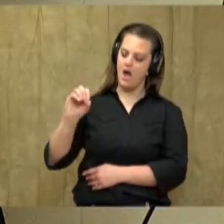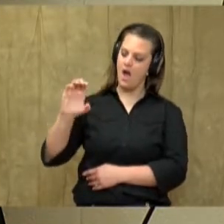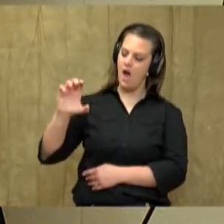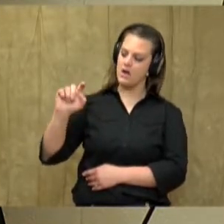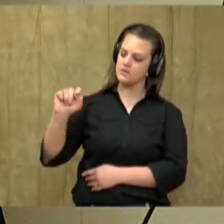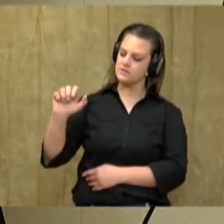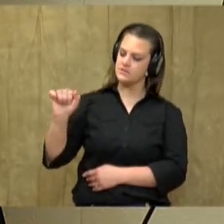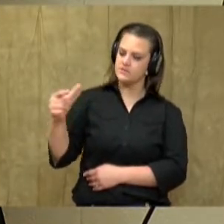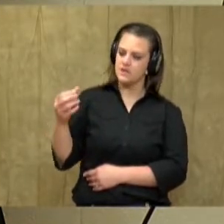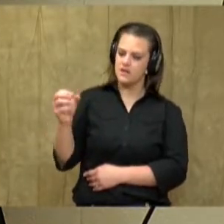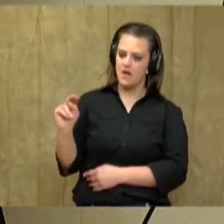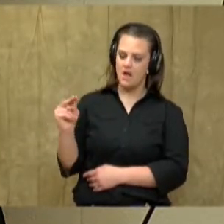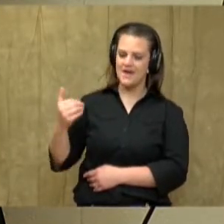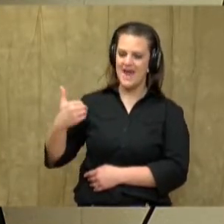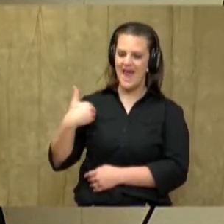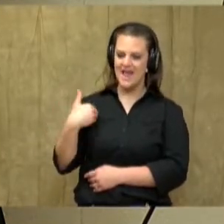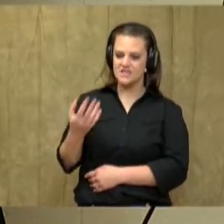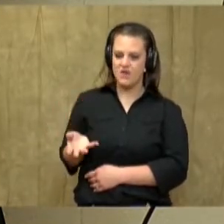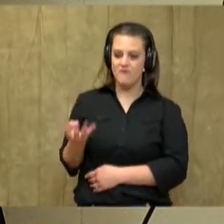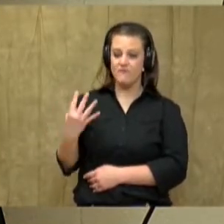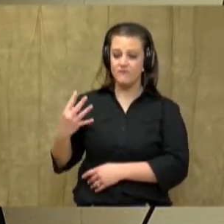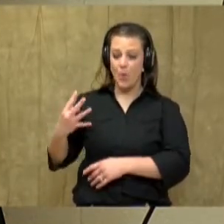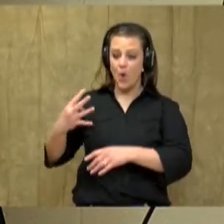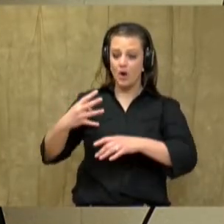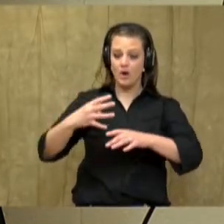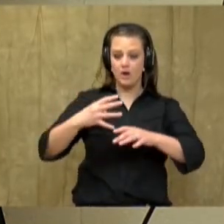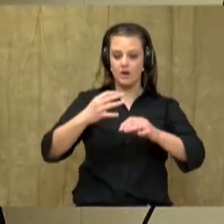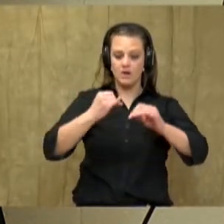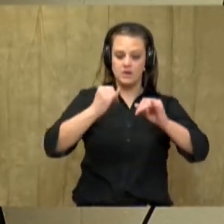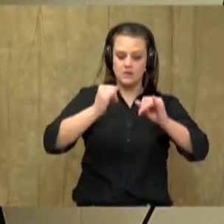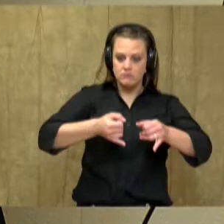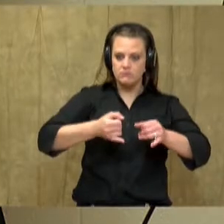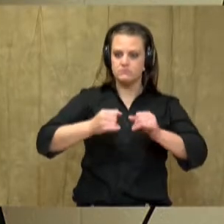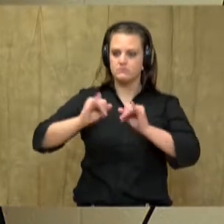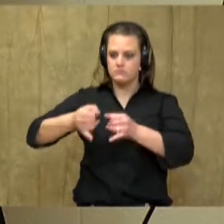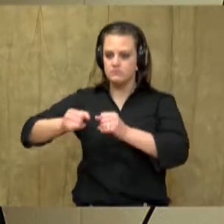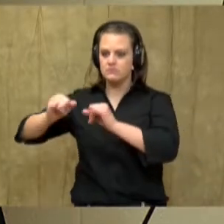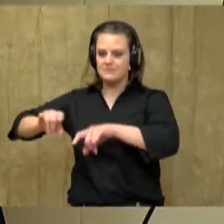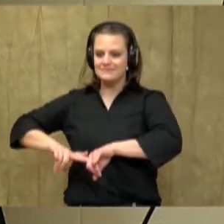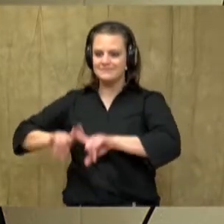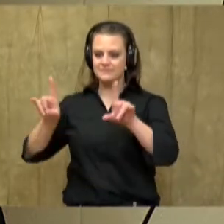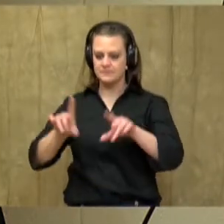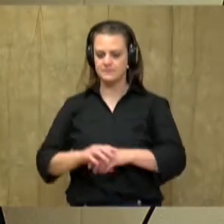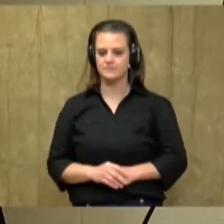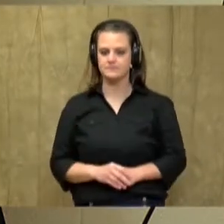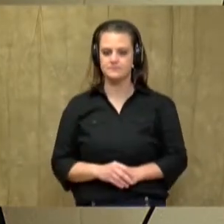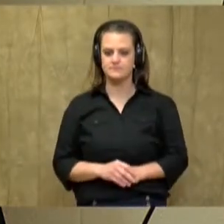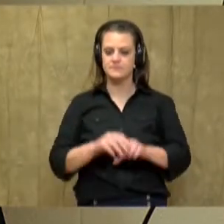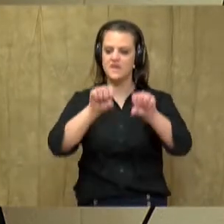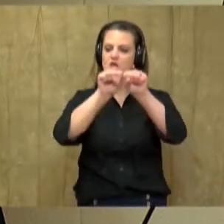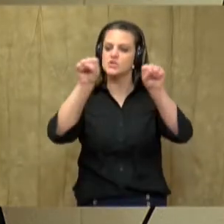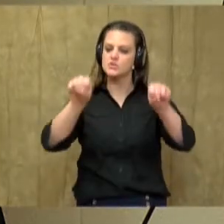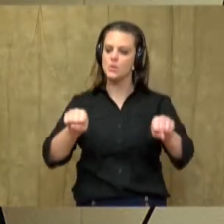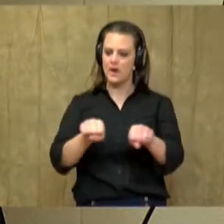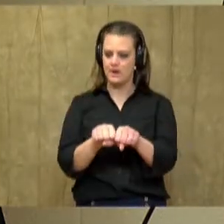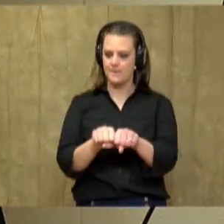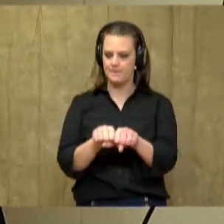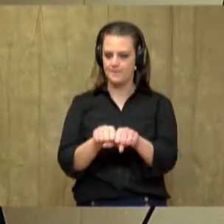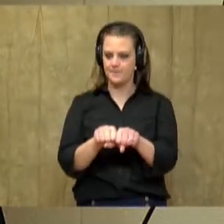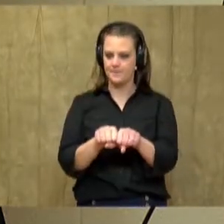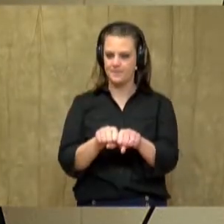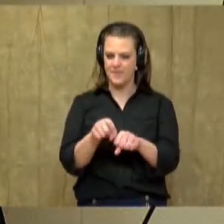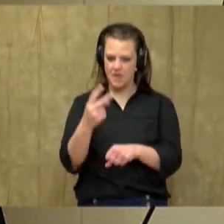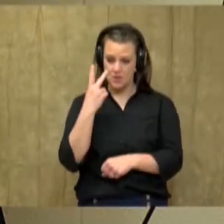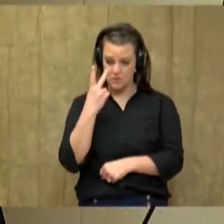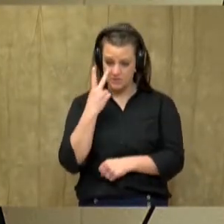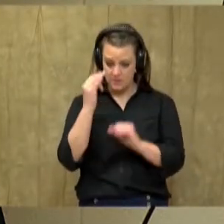octagon actually has 4 sets of parallel lines in it. Let's look at this square. All right, do